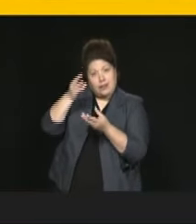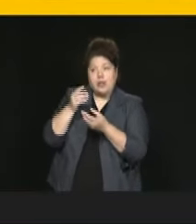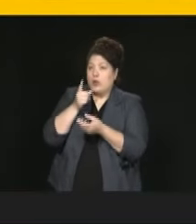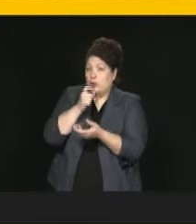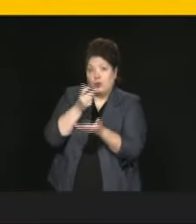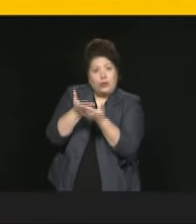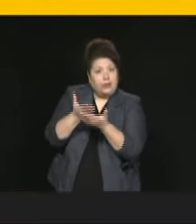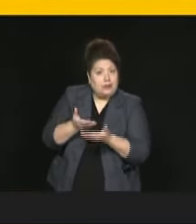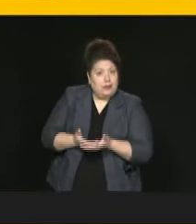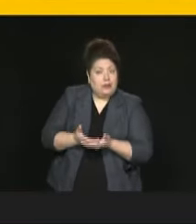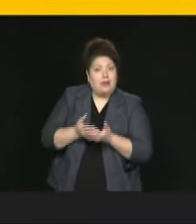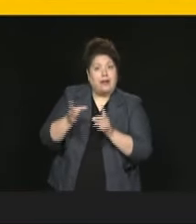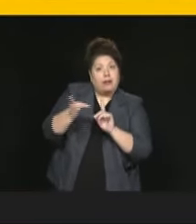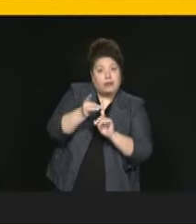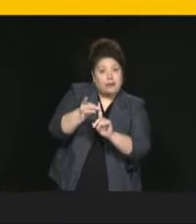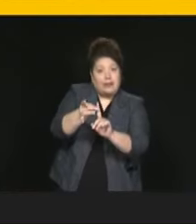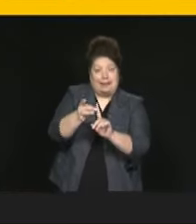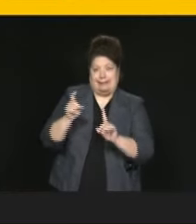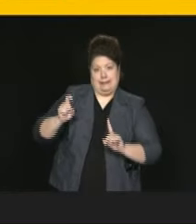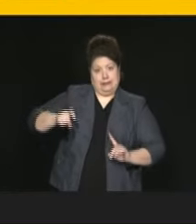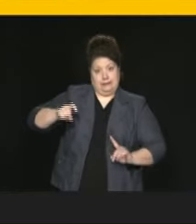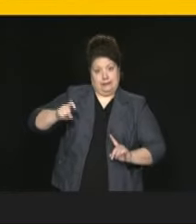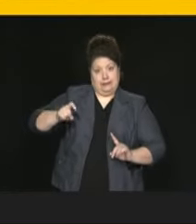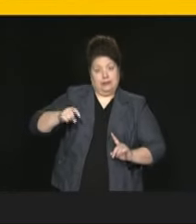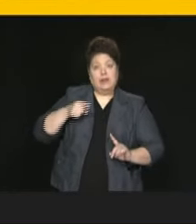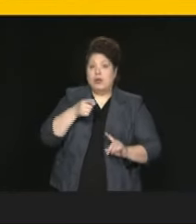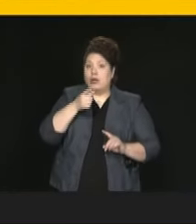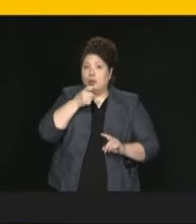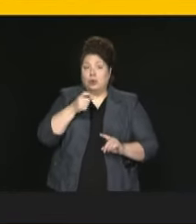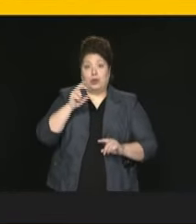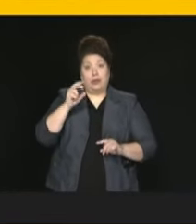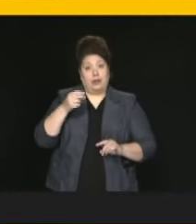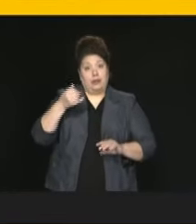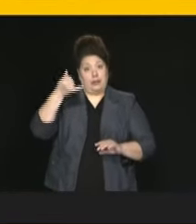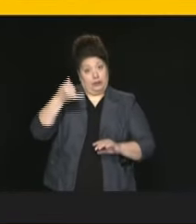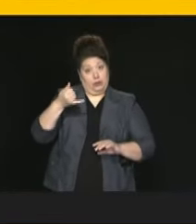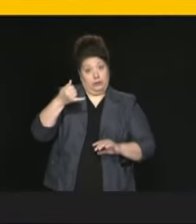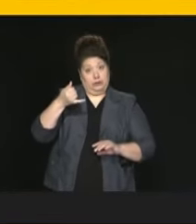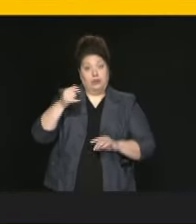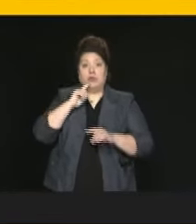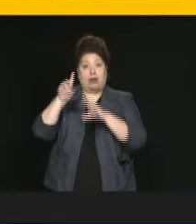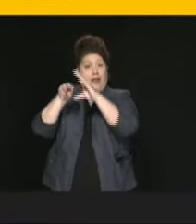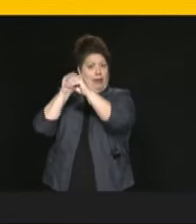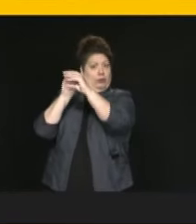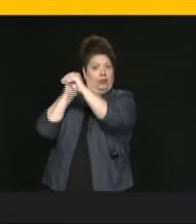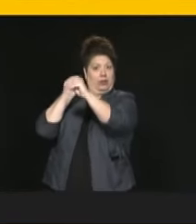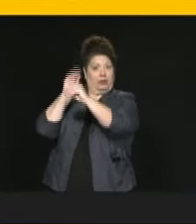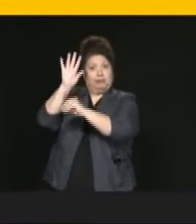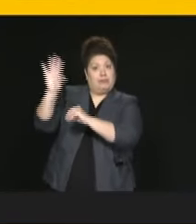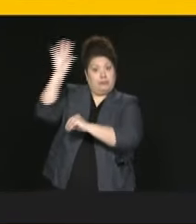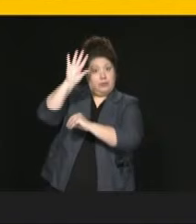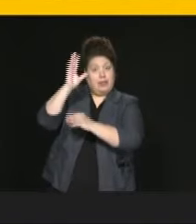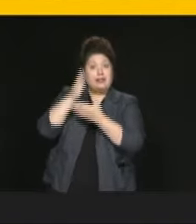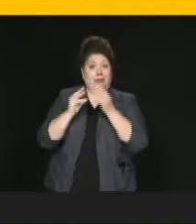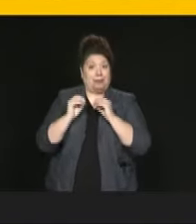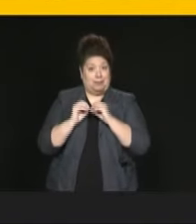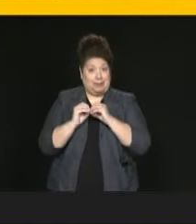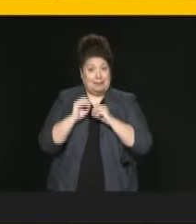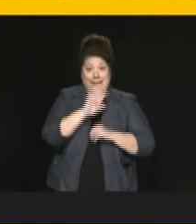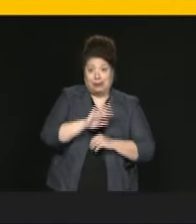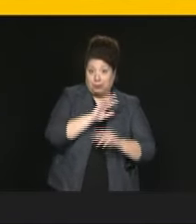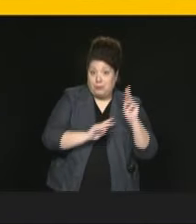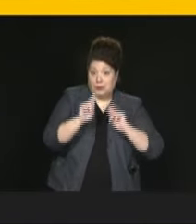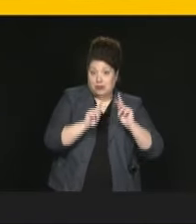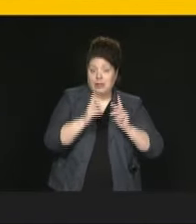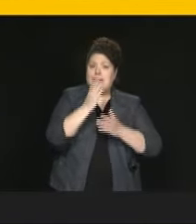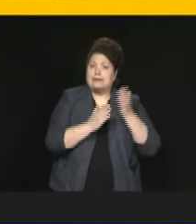It needs to include data for Inuit outside Inuit Nunangat, among citizens of the Métis Nation or First Nations people living off their reserves, and for this